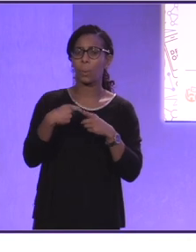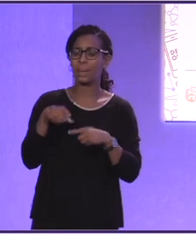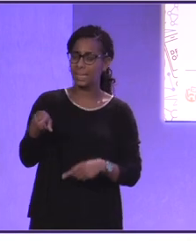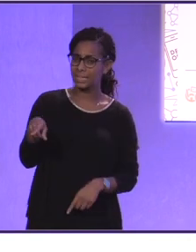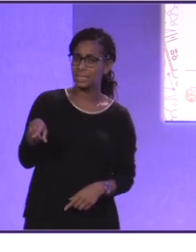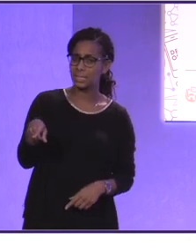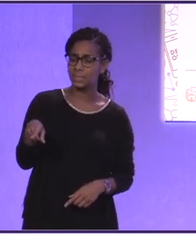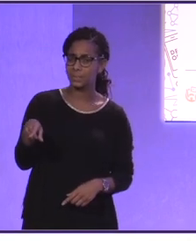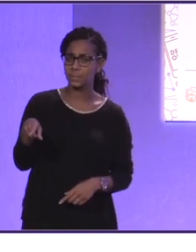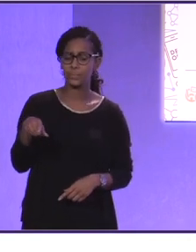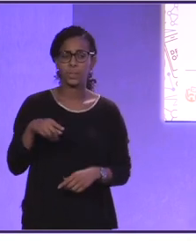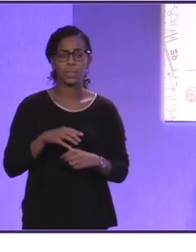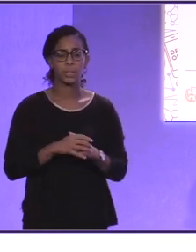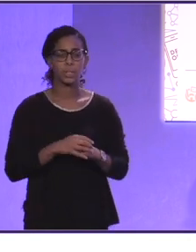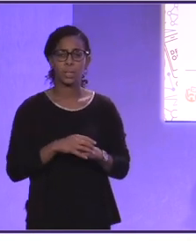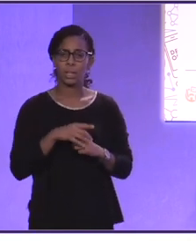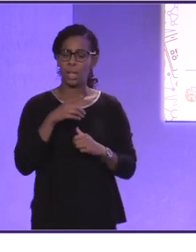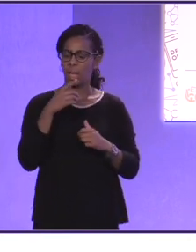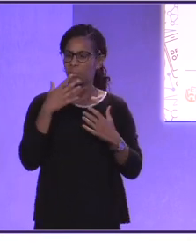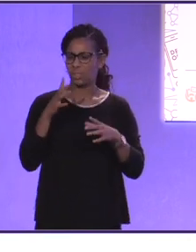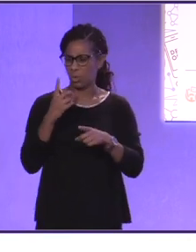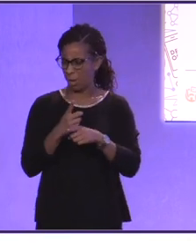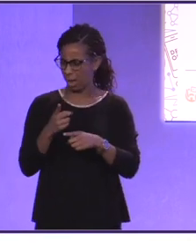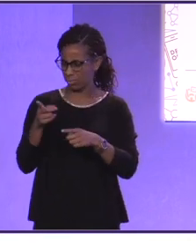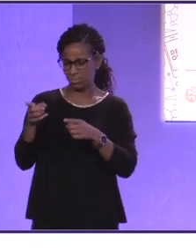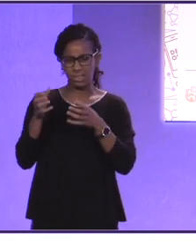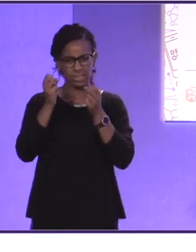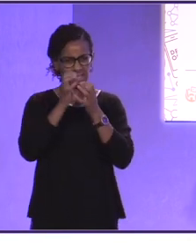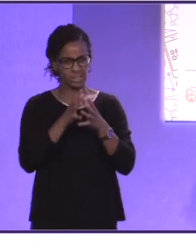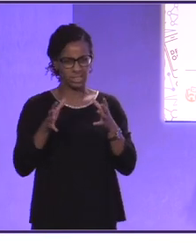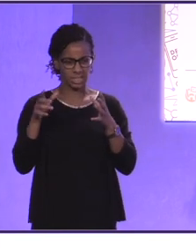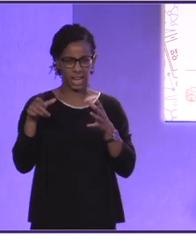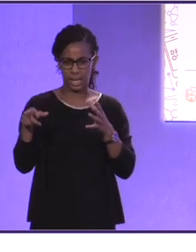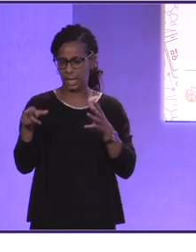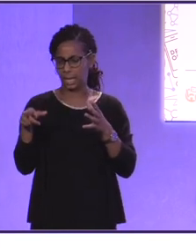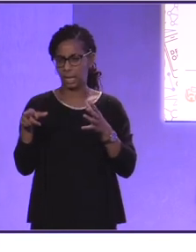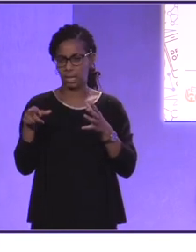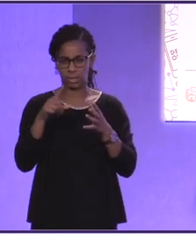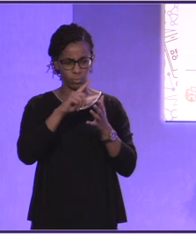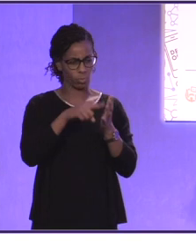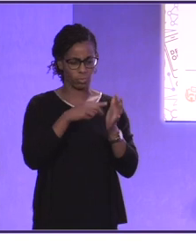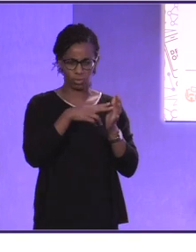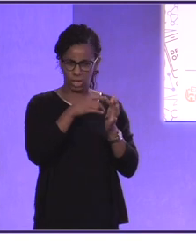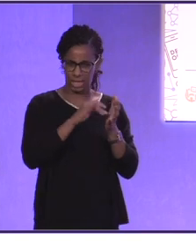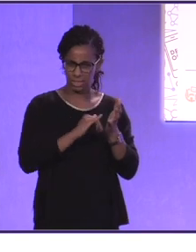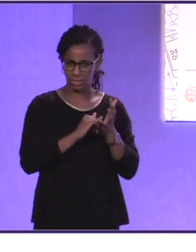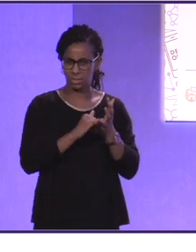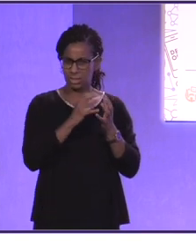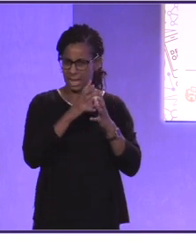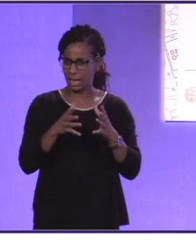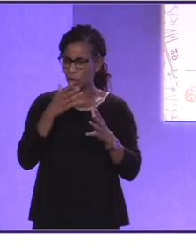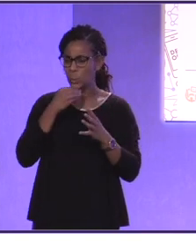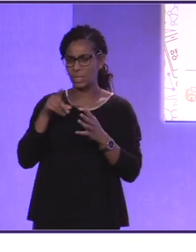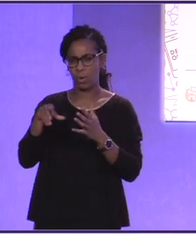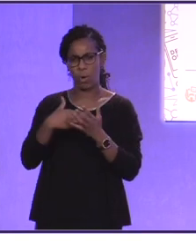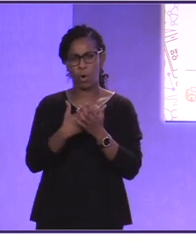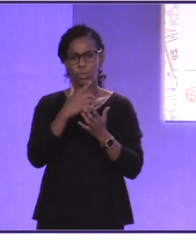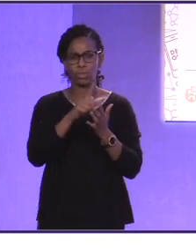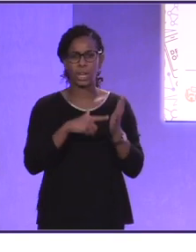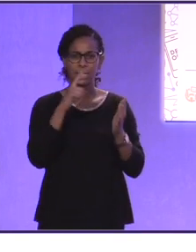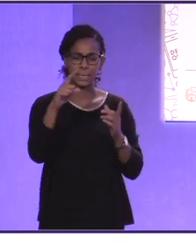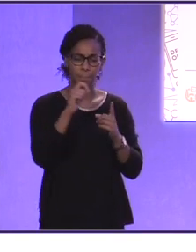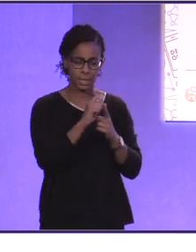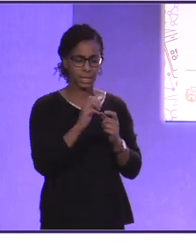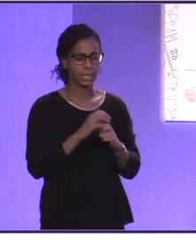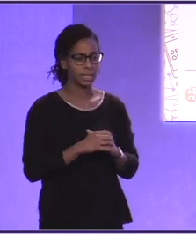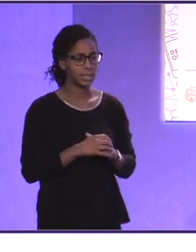by a developer advocate on scaling your Kubernetes with scaling your Jenkins with Kubernetes on GCP, and I'd already been